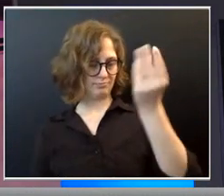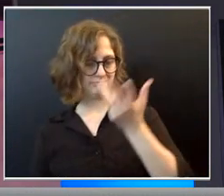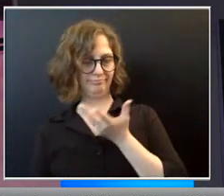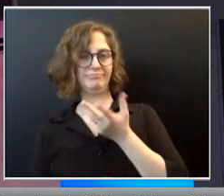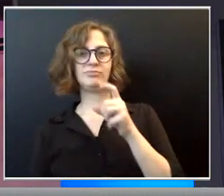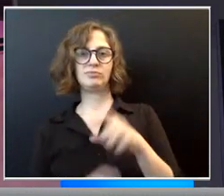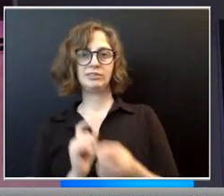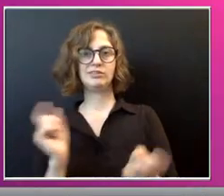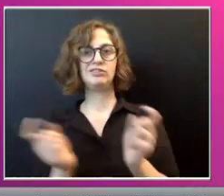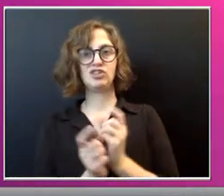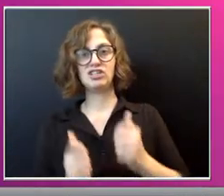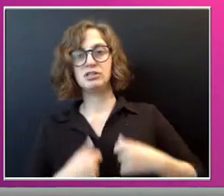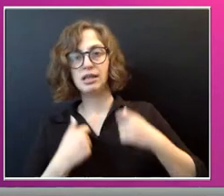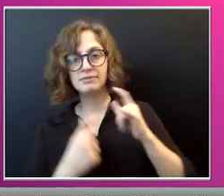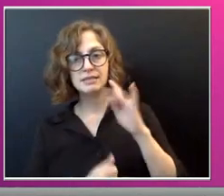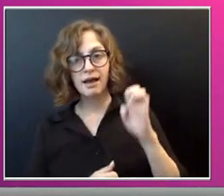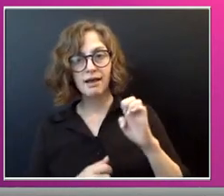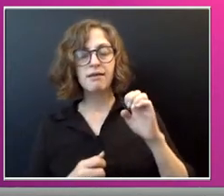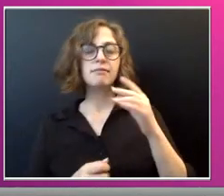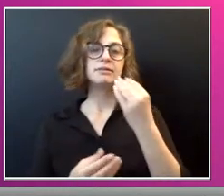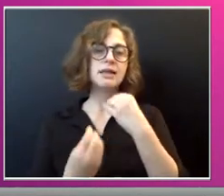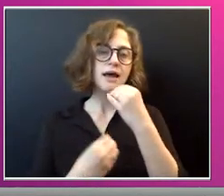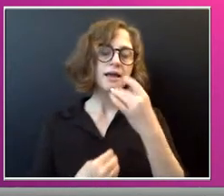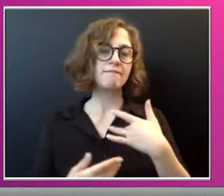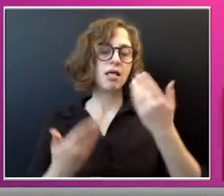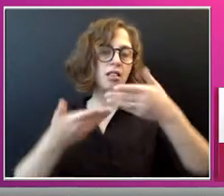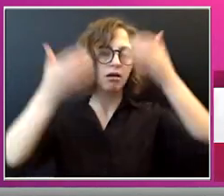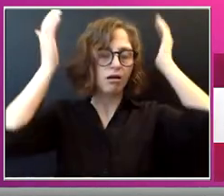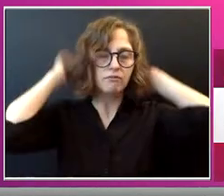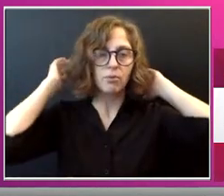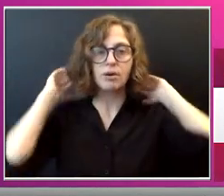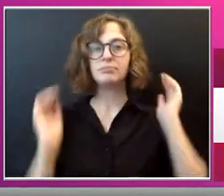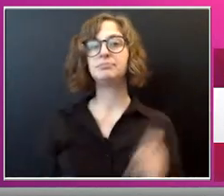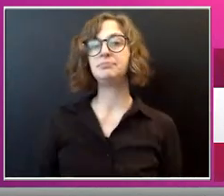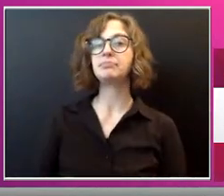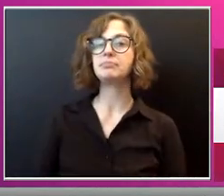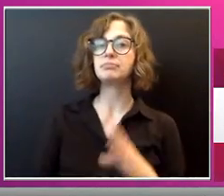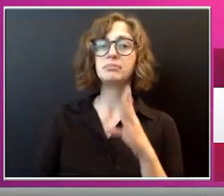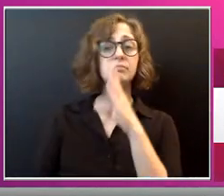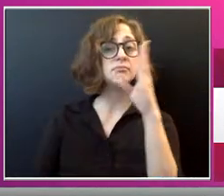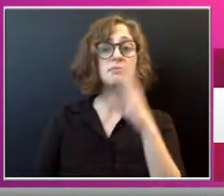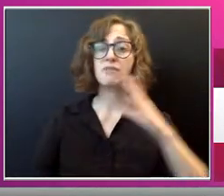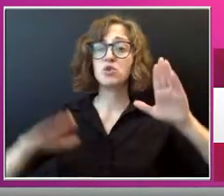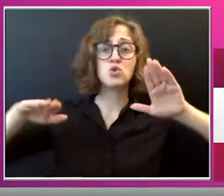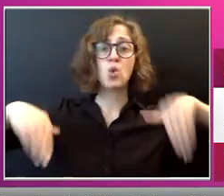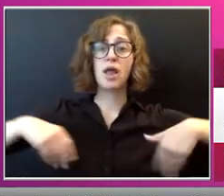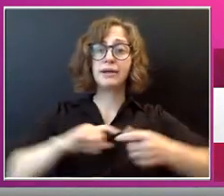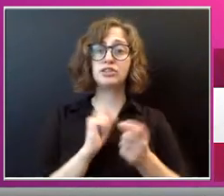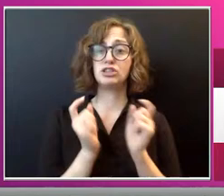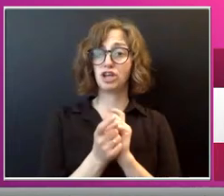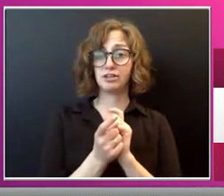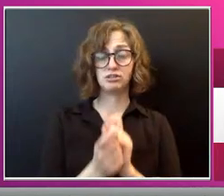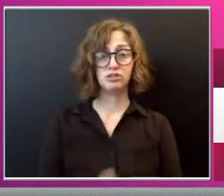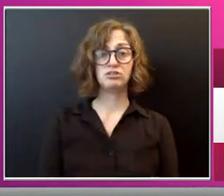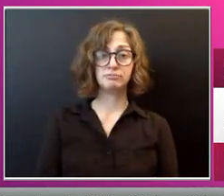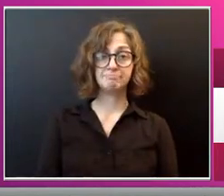feeling overwhelmed? It's never too late to change, to start.